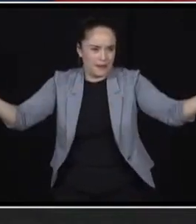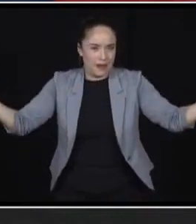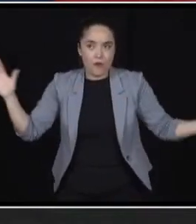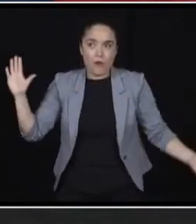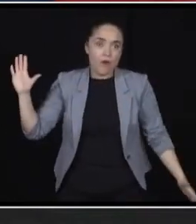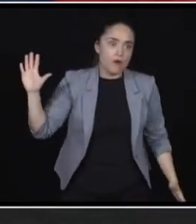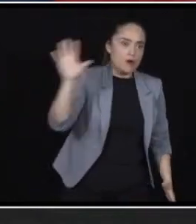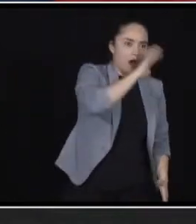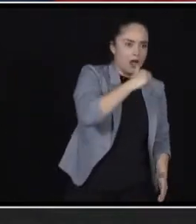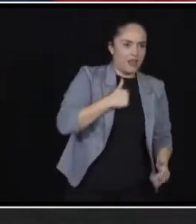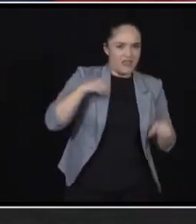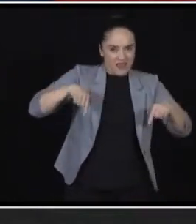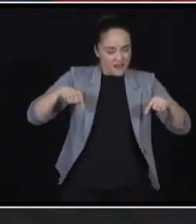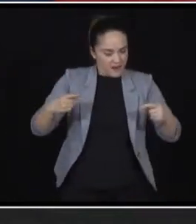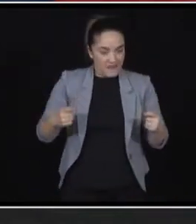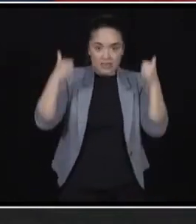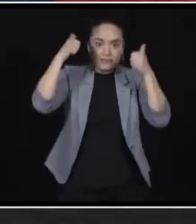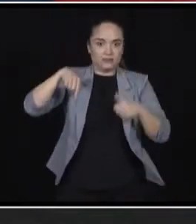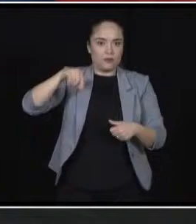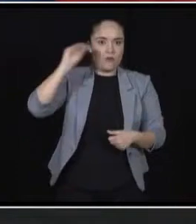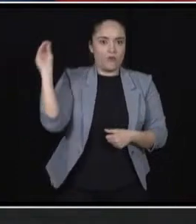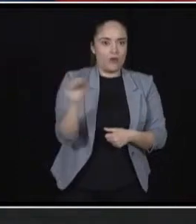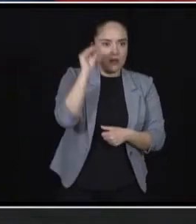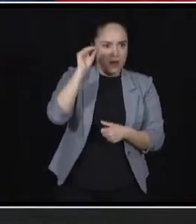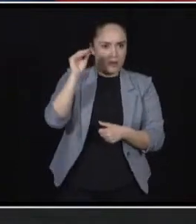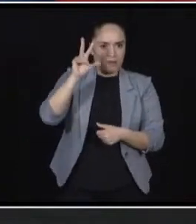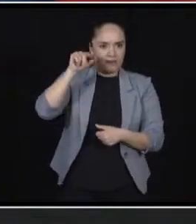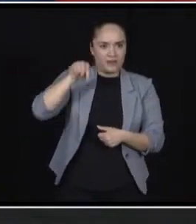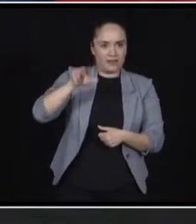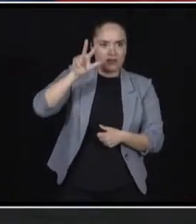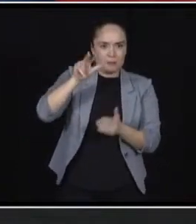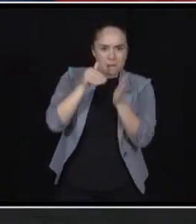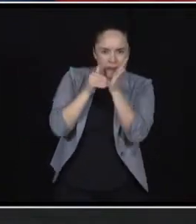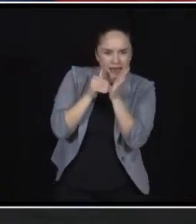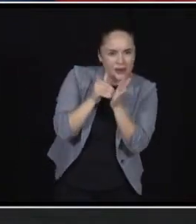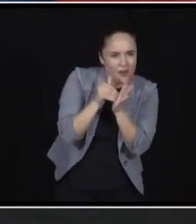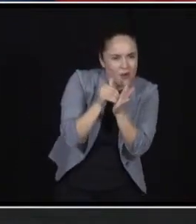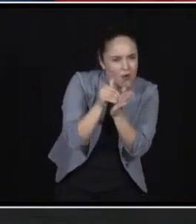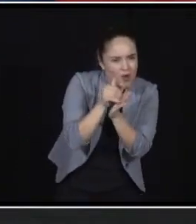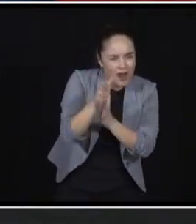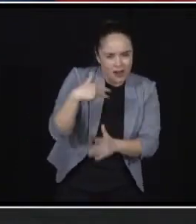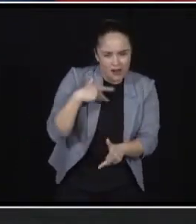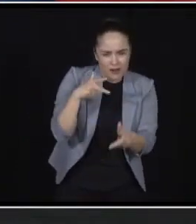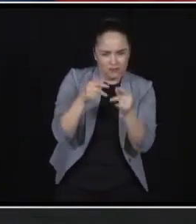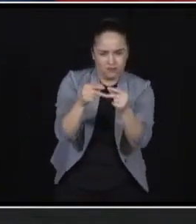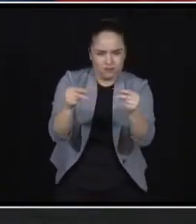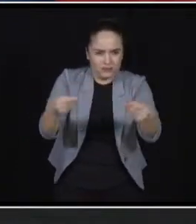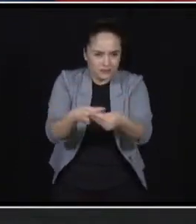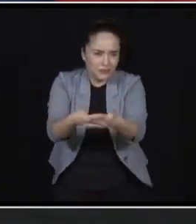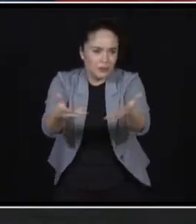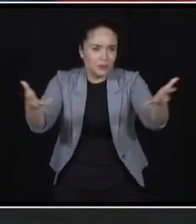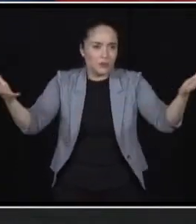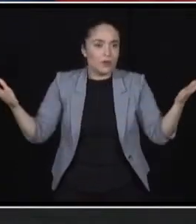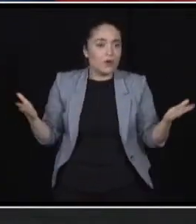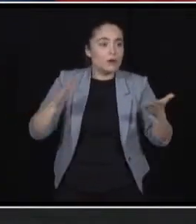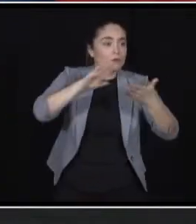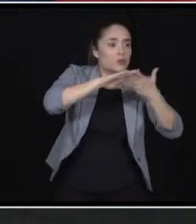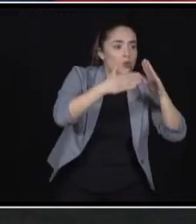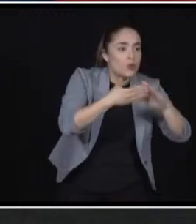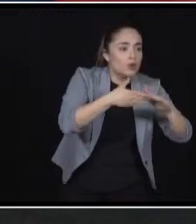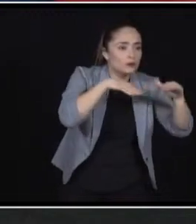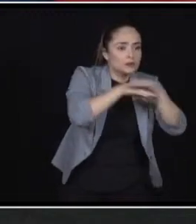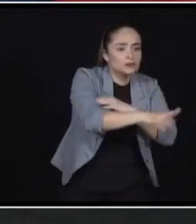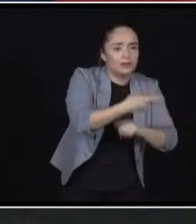million vaccines. We're going into communities and into workplaces. All weekend, I was on the phone, I'm sure with